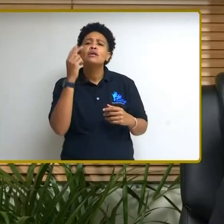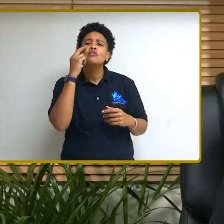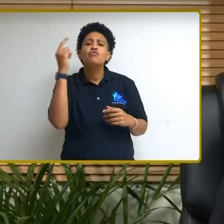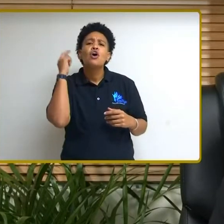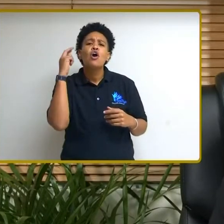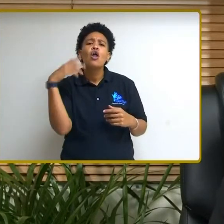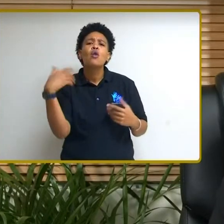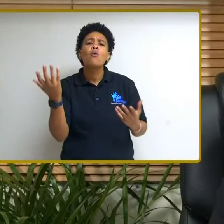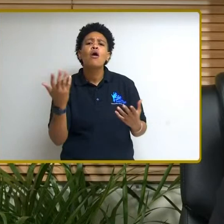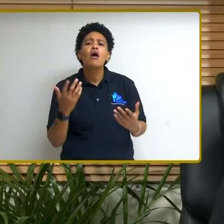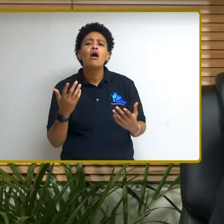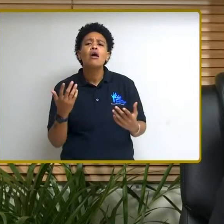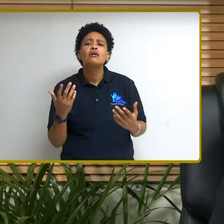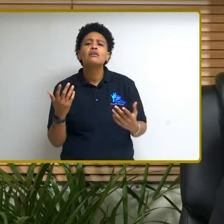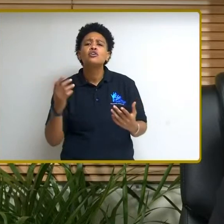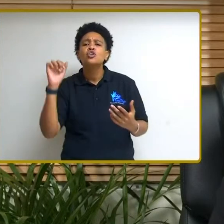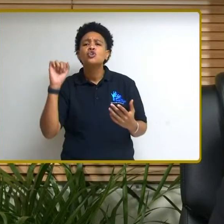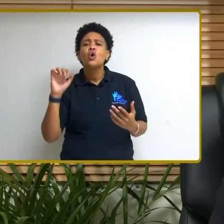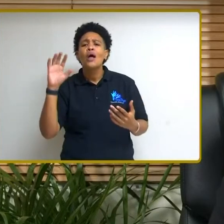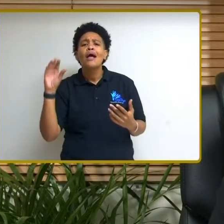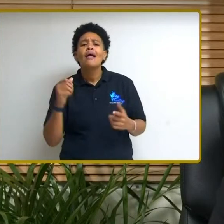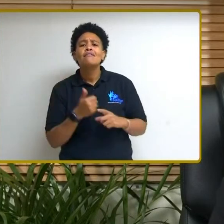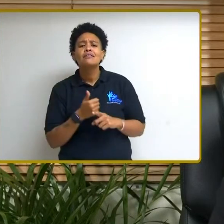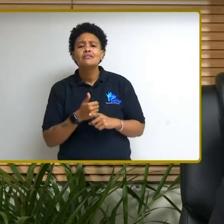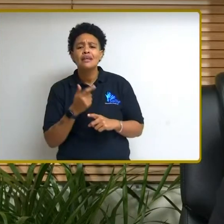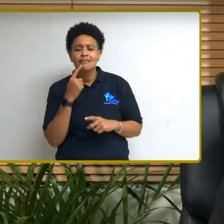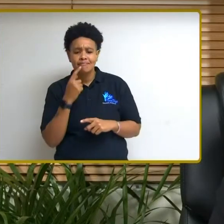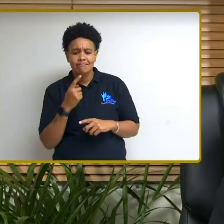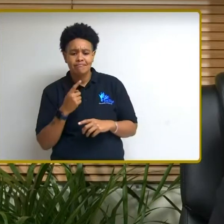recall that the South African strain